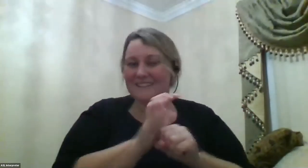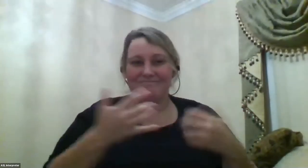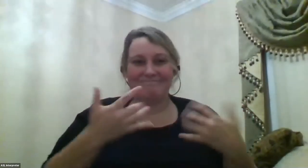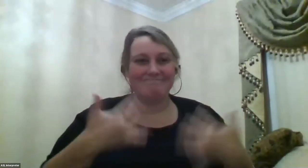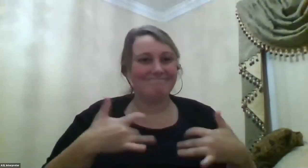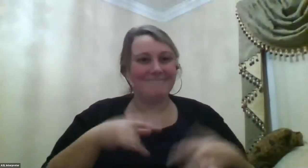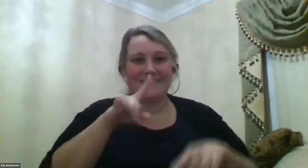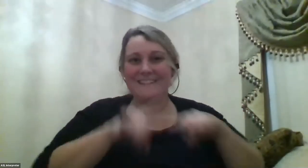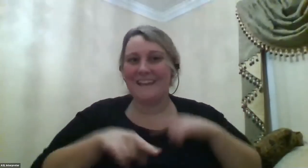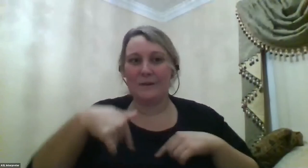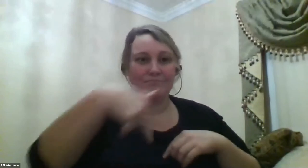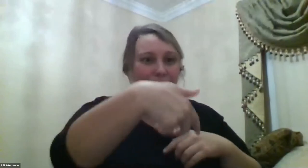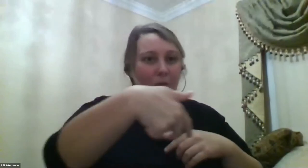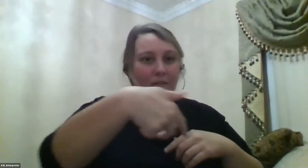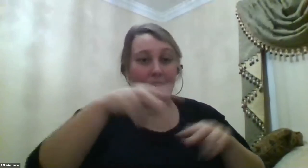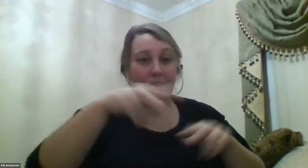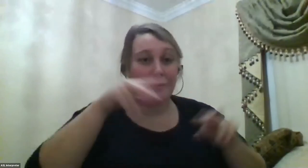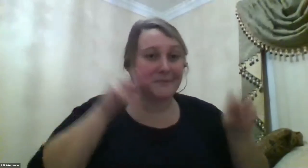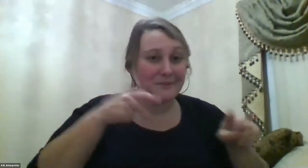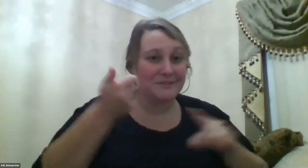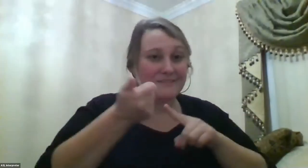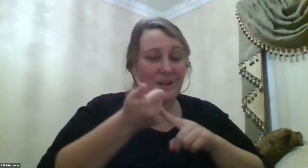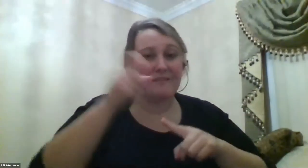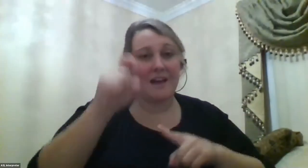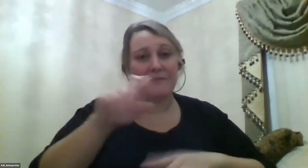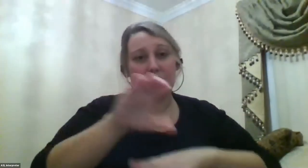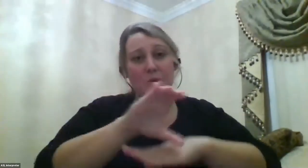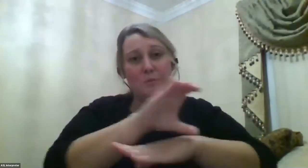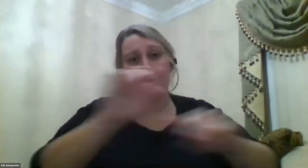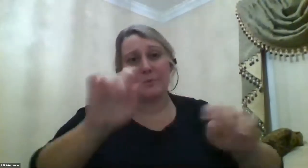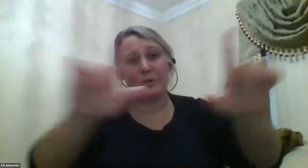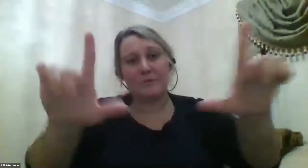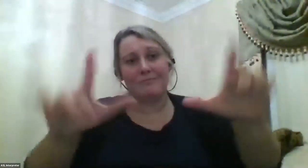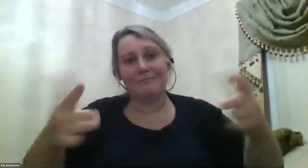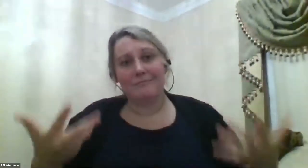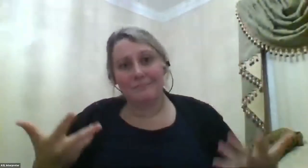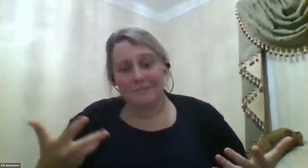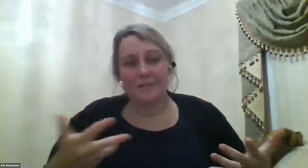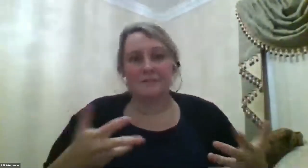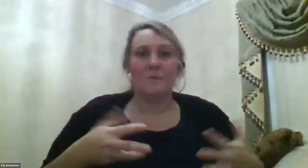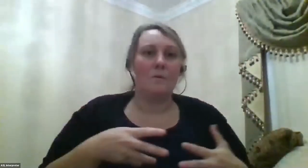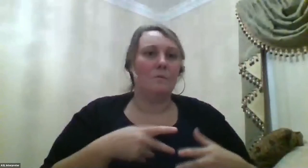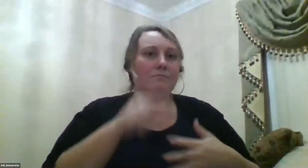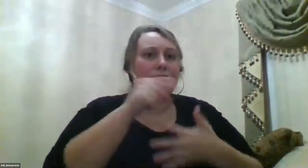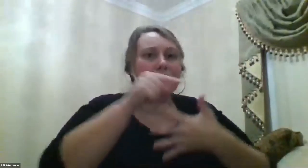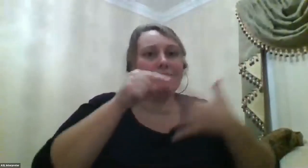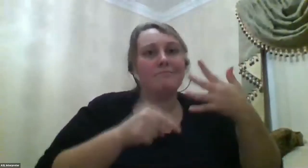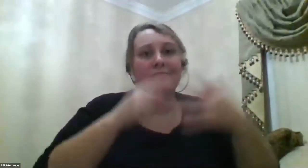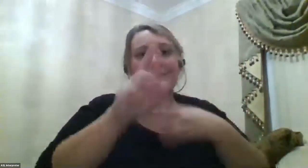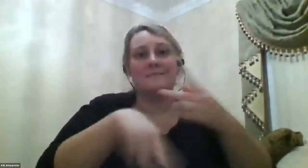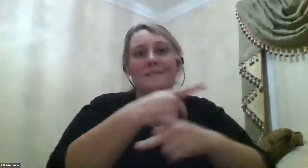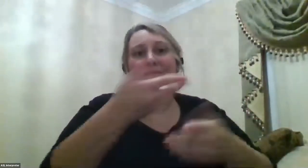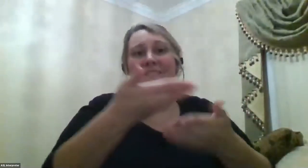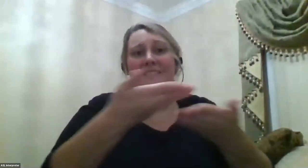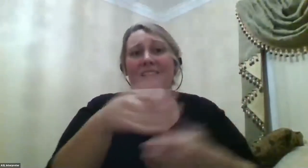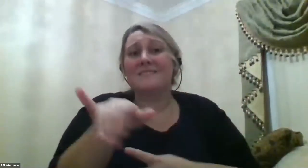histories, whether you're talking about the paper or ink or the surface or how it touches the surface. You know, I mean, you